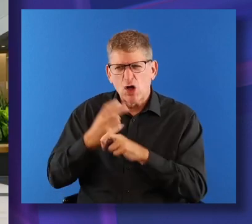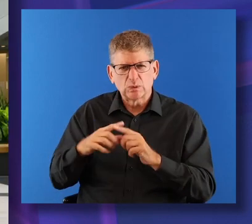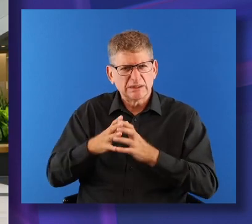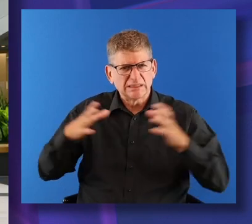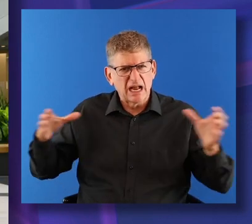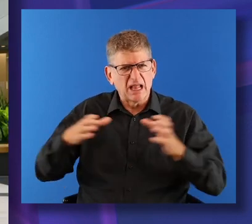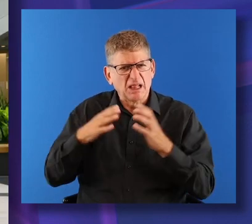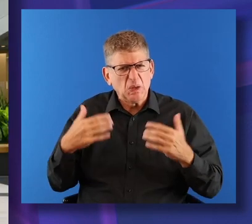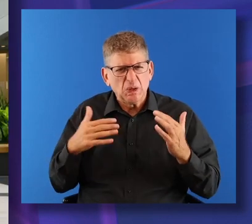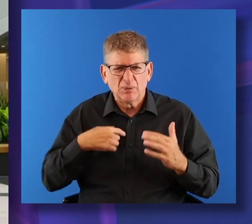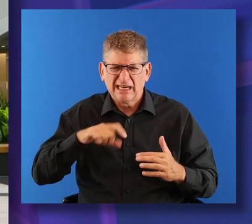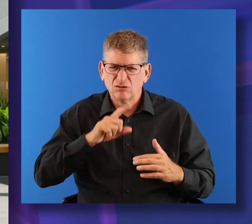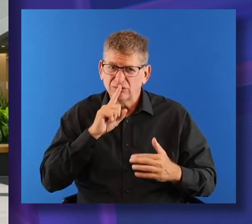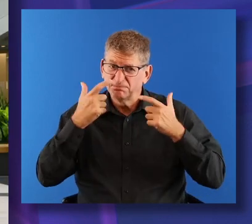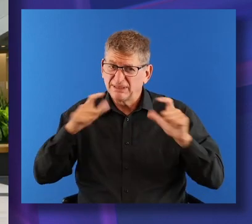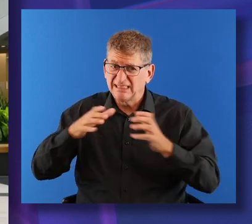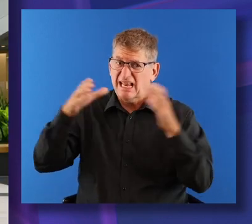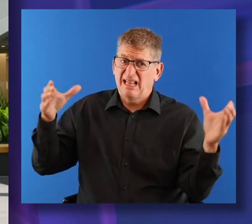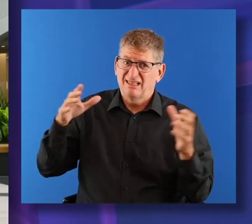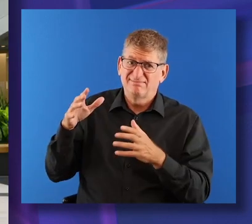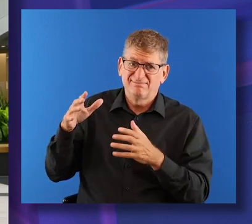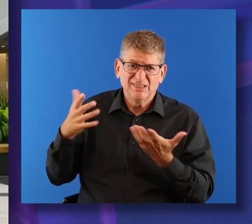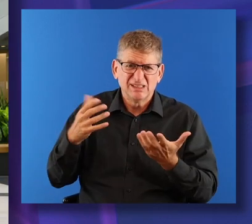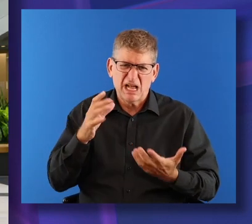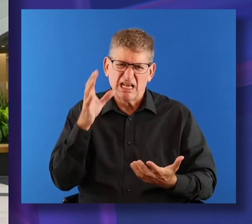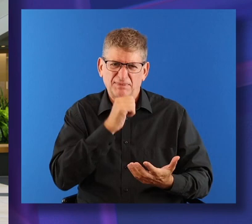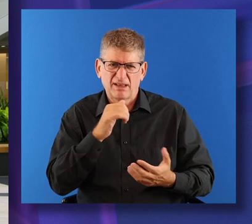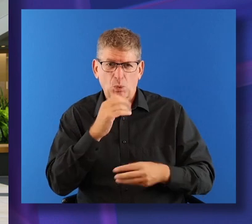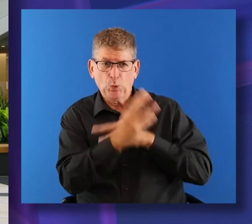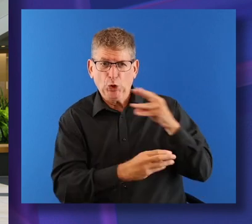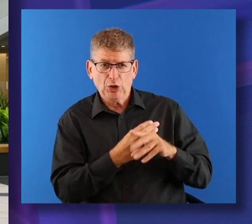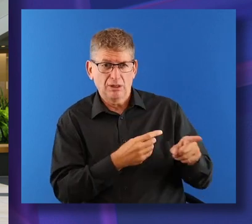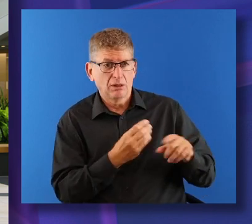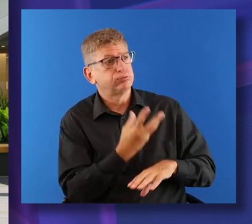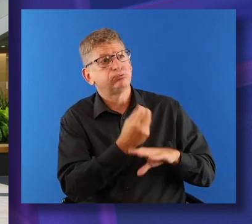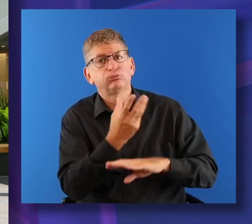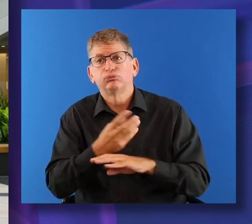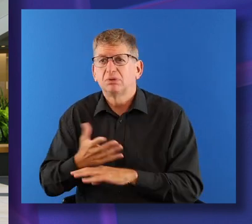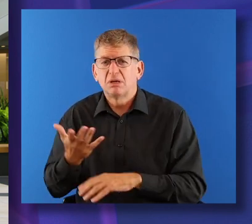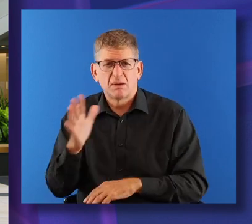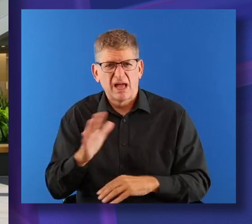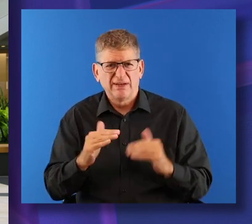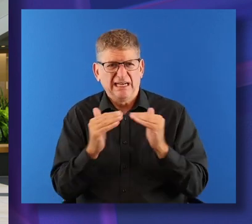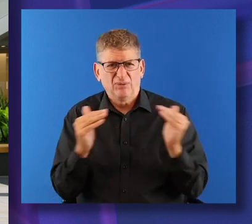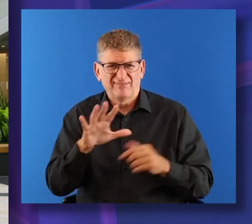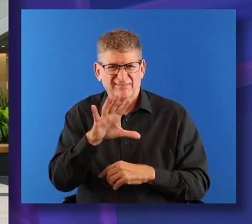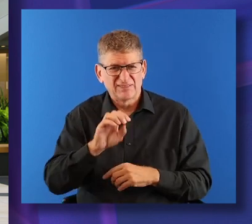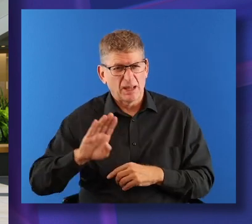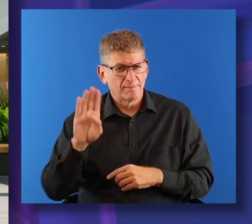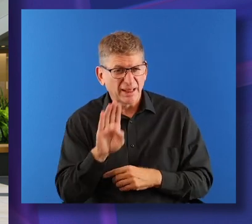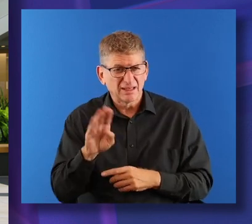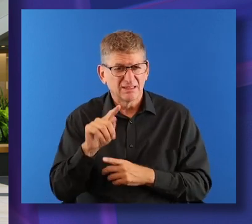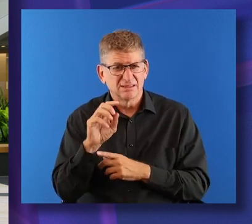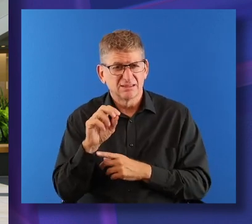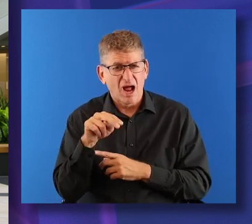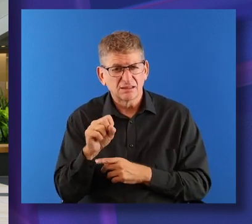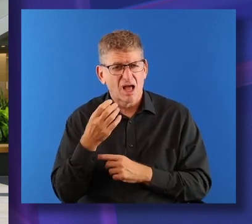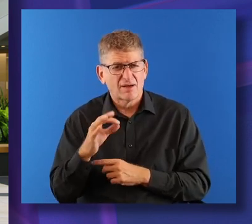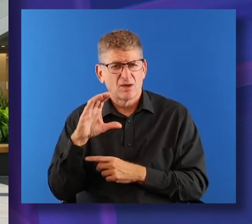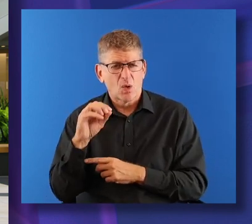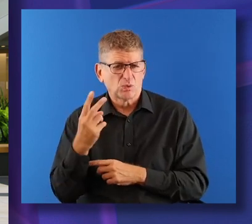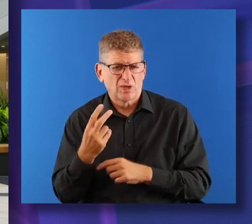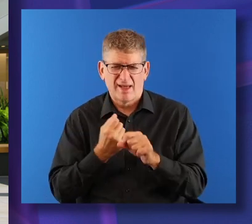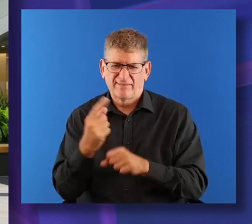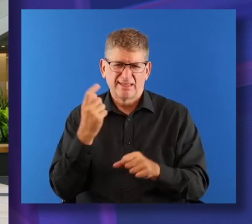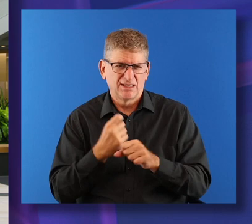scale. And we need very large scale. It's estimated that the world emits around the equivalent of 50 billion tons of